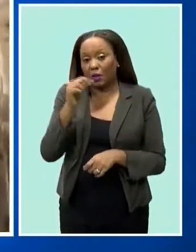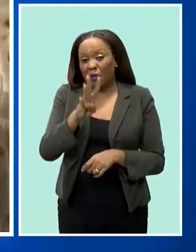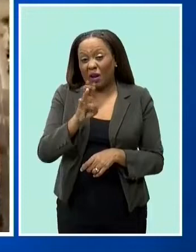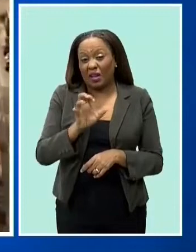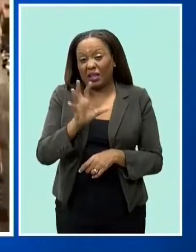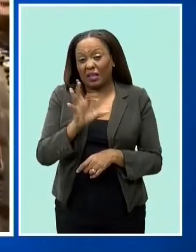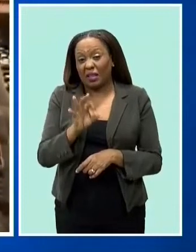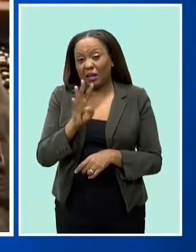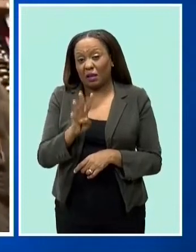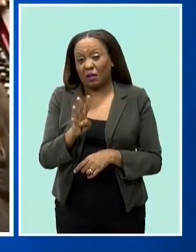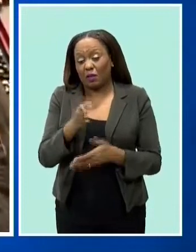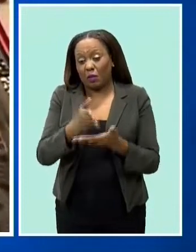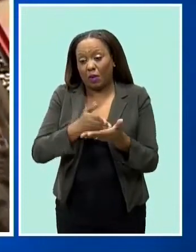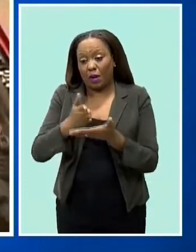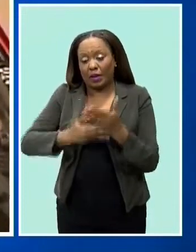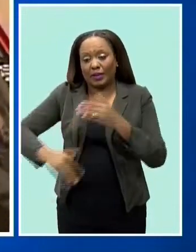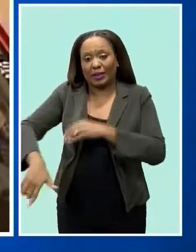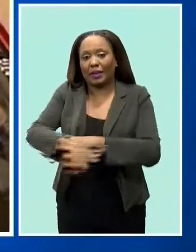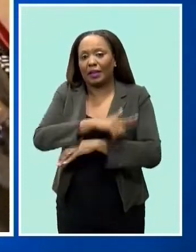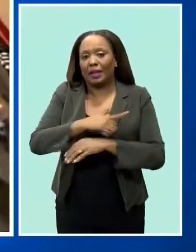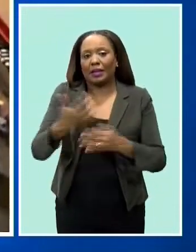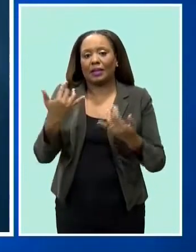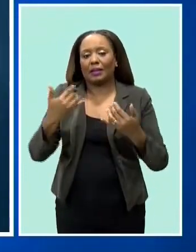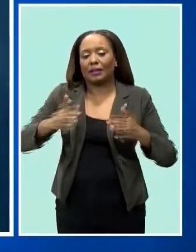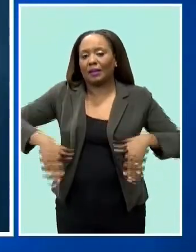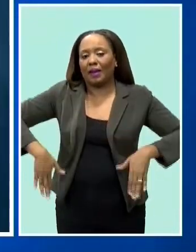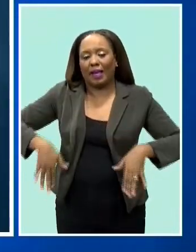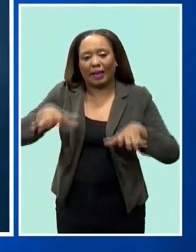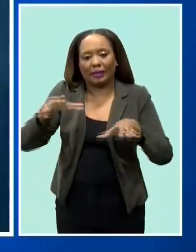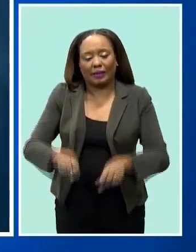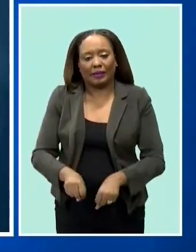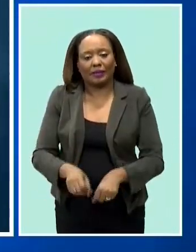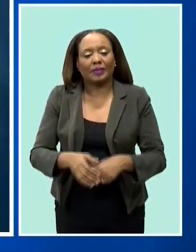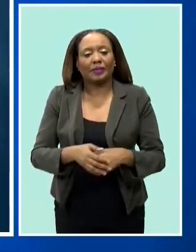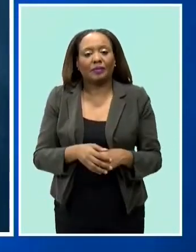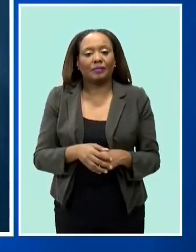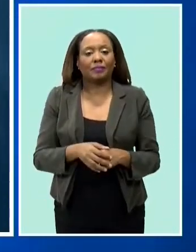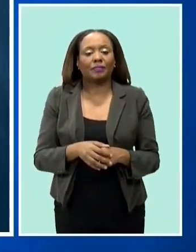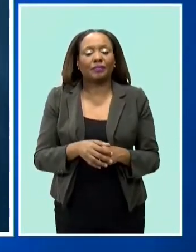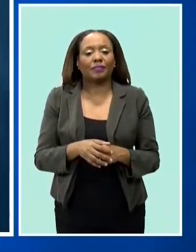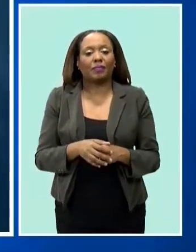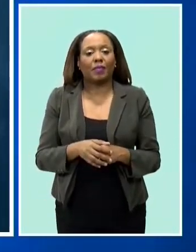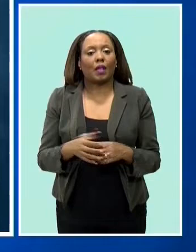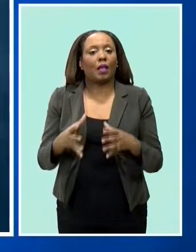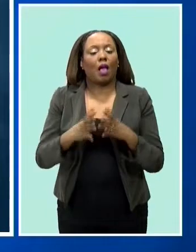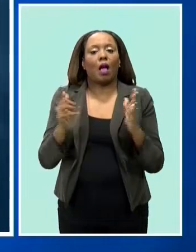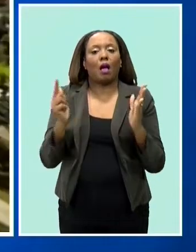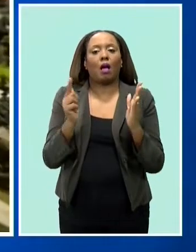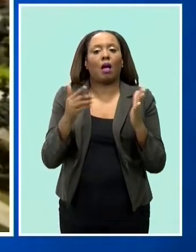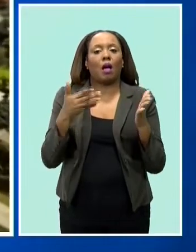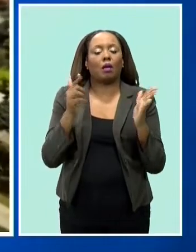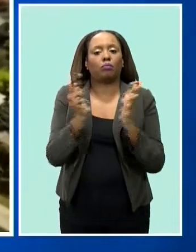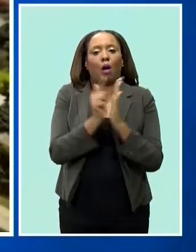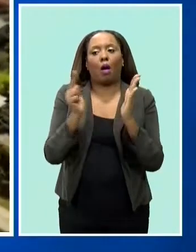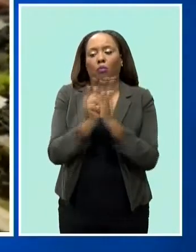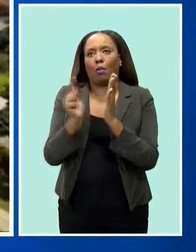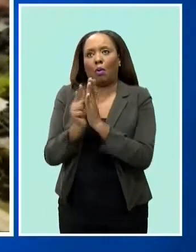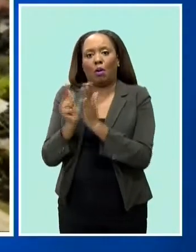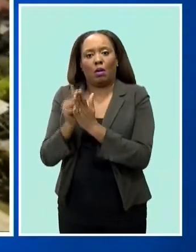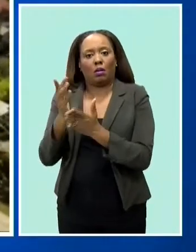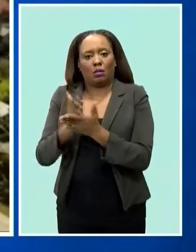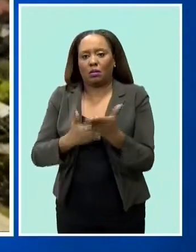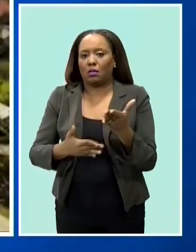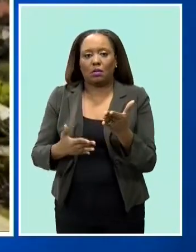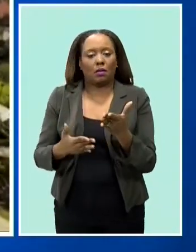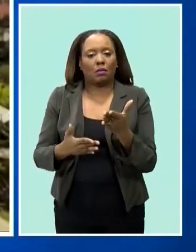494 parcels of land yet to be acquired. And the state is facing a slew of litigation after some parcels were deemed no